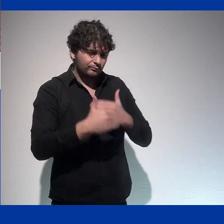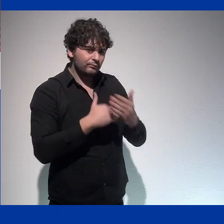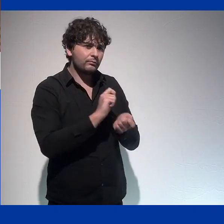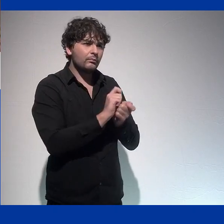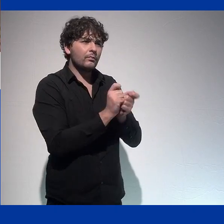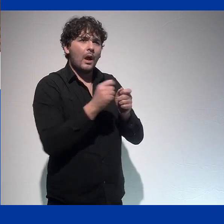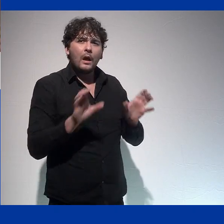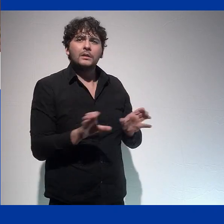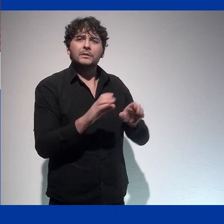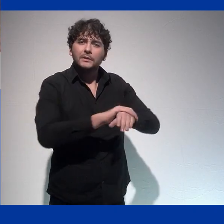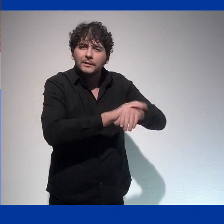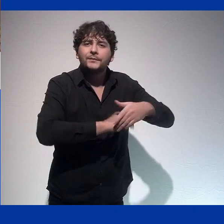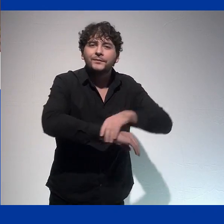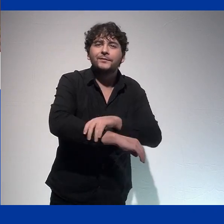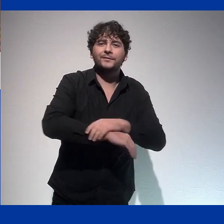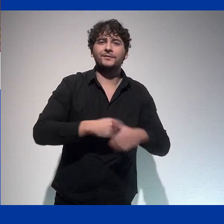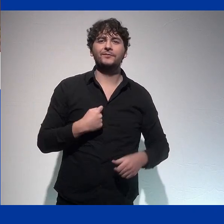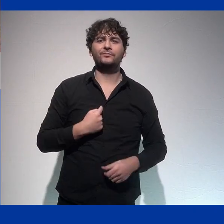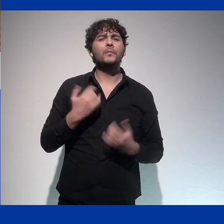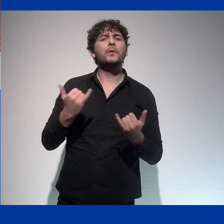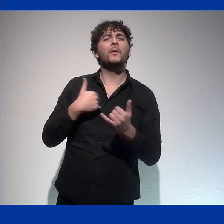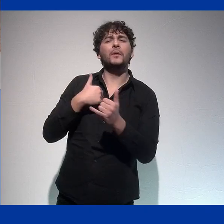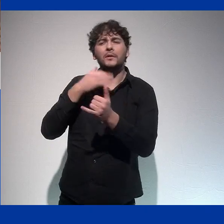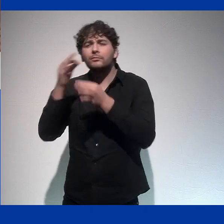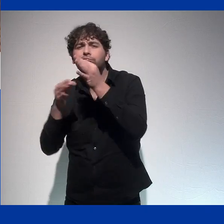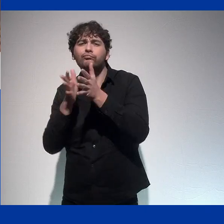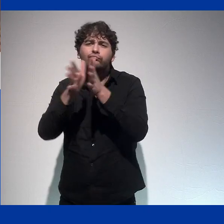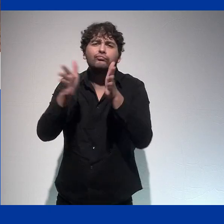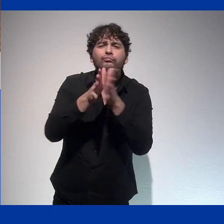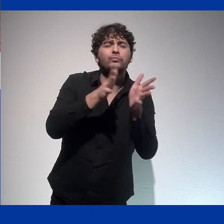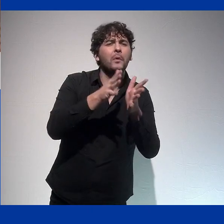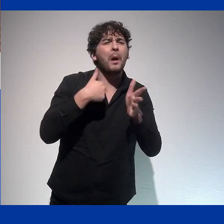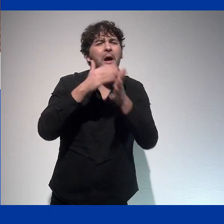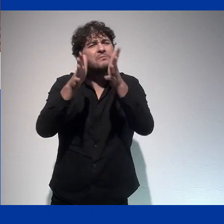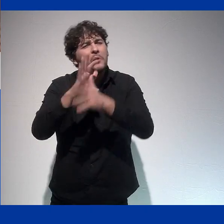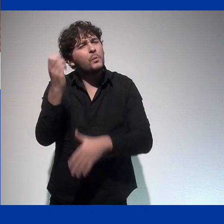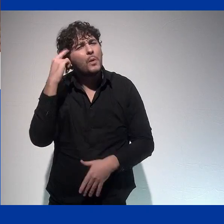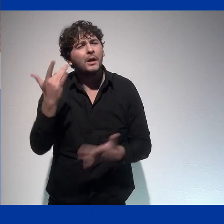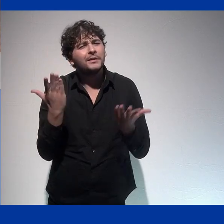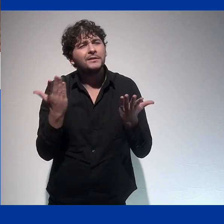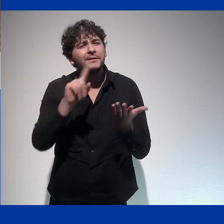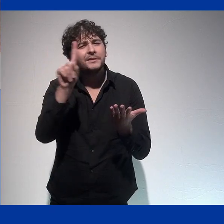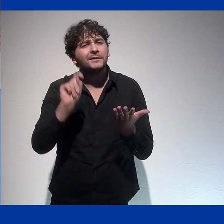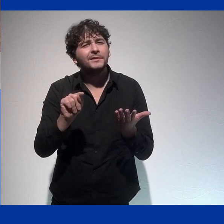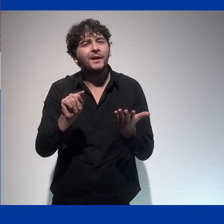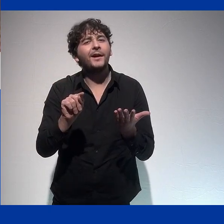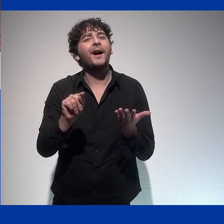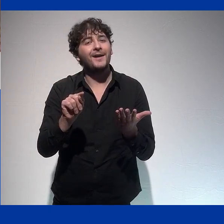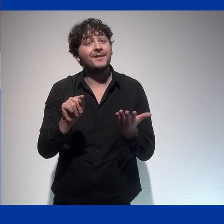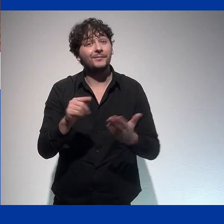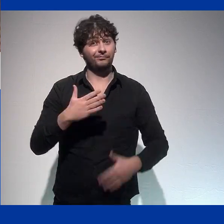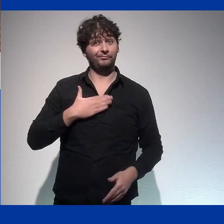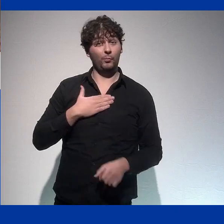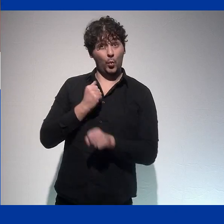trainers, what they need and what they would like from this Bonn process. And they said that they committed to